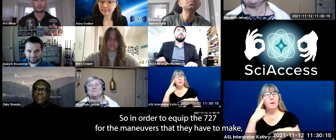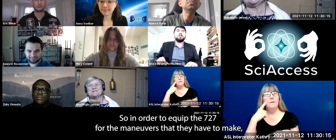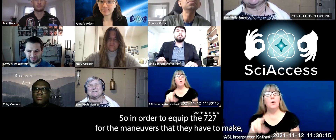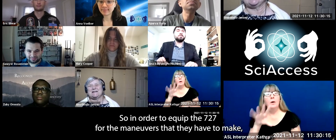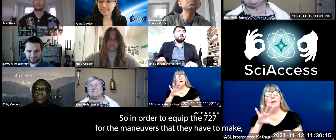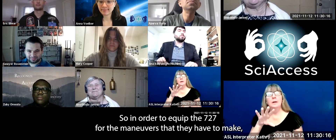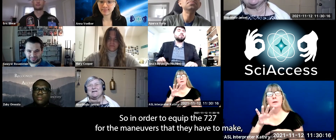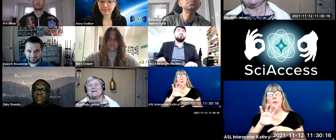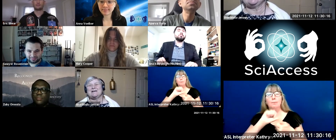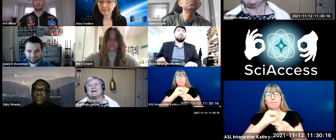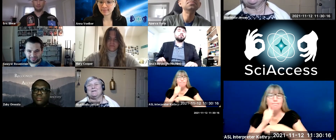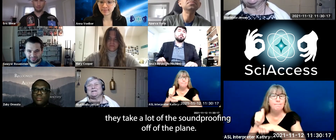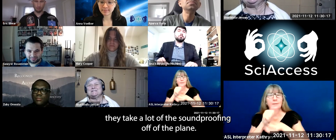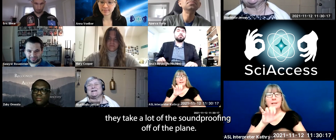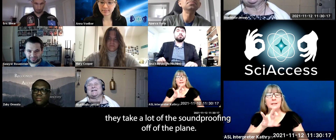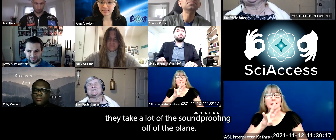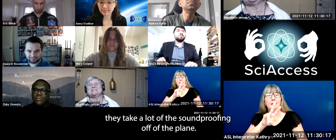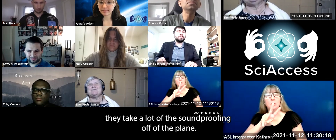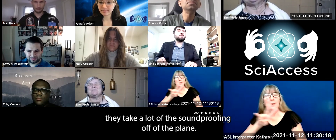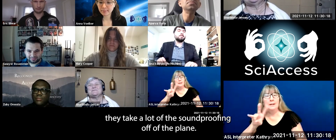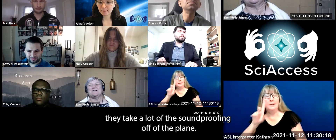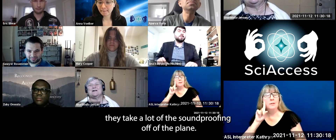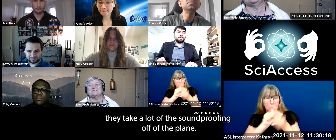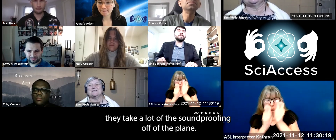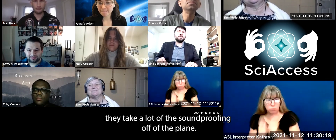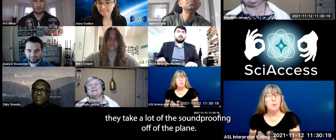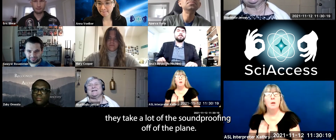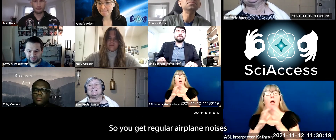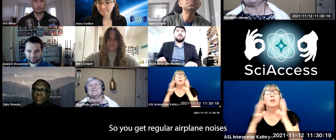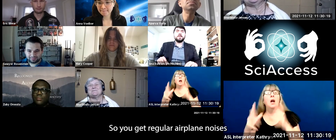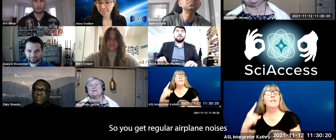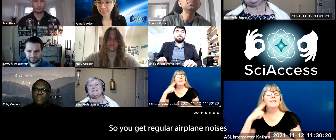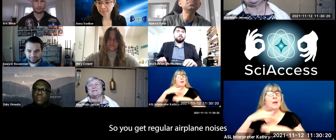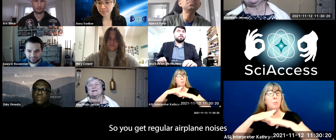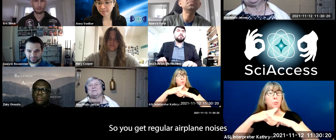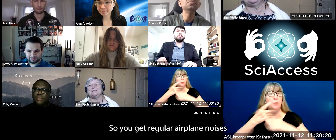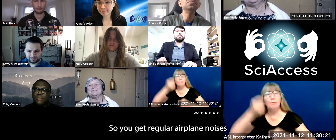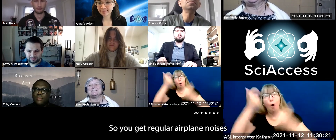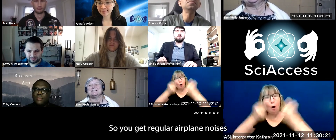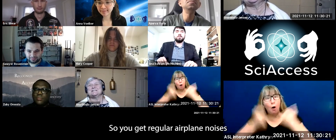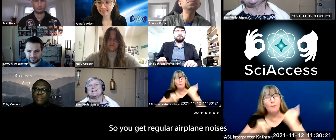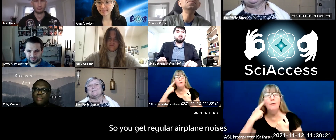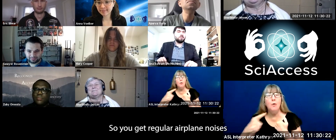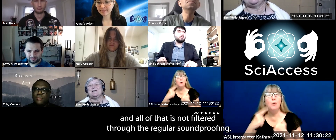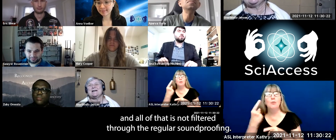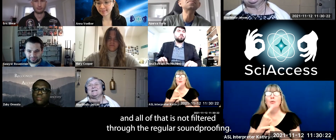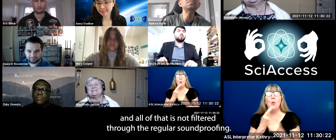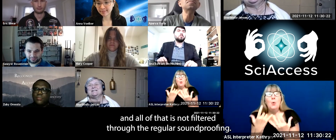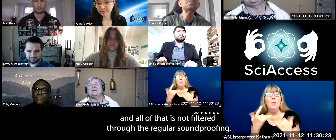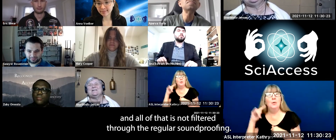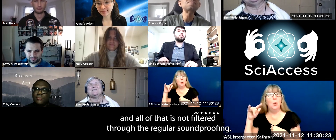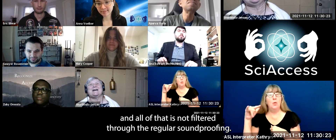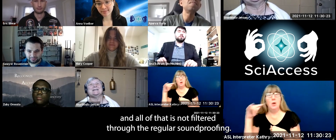for the maneuvers that they have to make, they take a lot of the soundproofing off of the planes. So you get regular airplane noises,